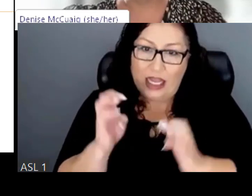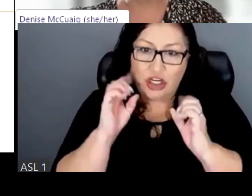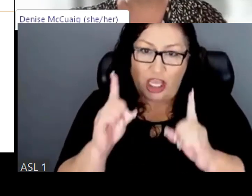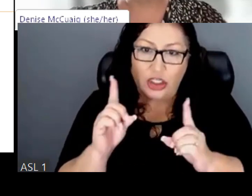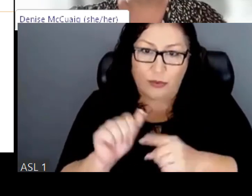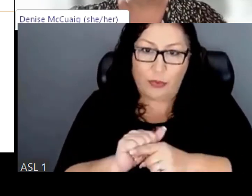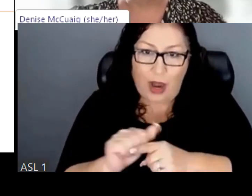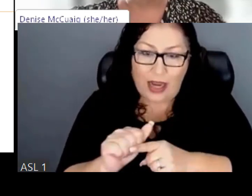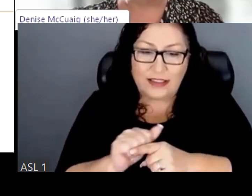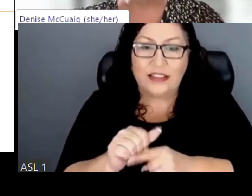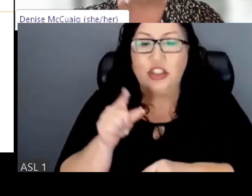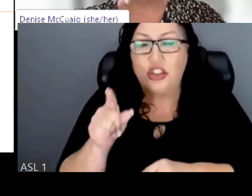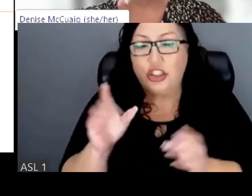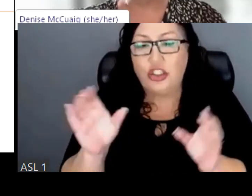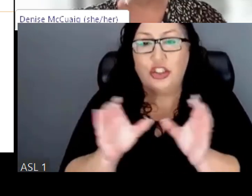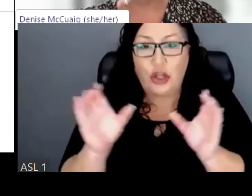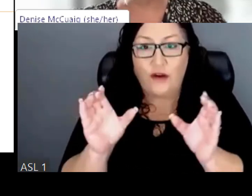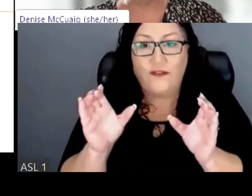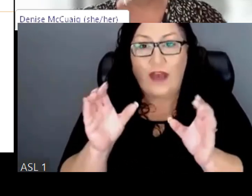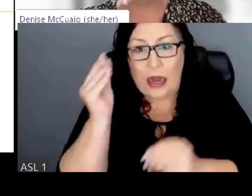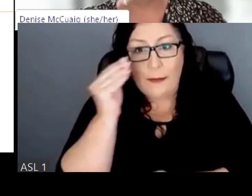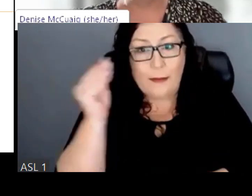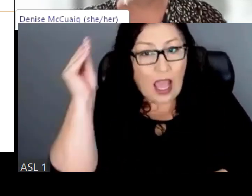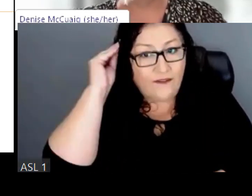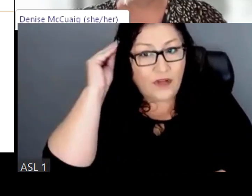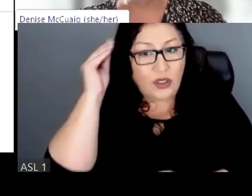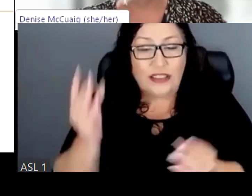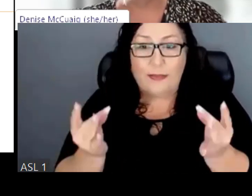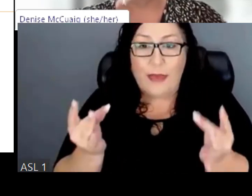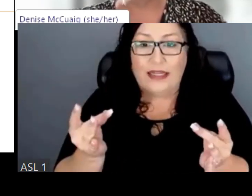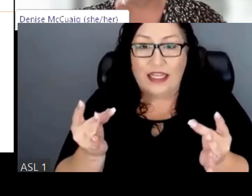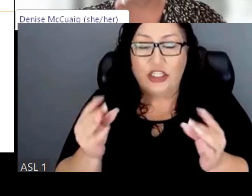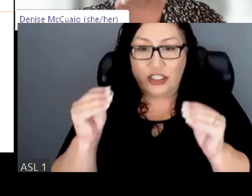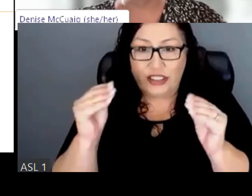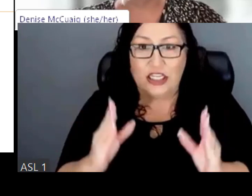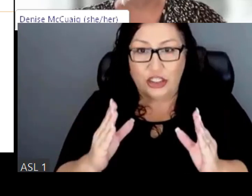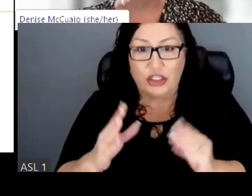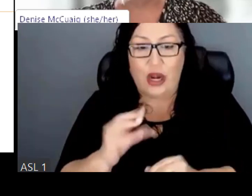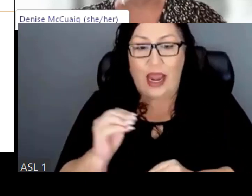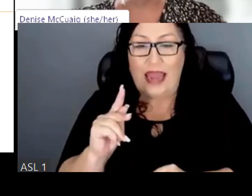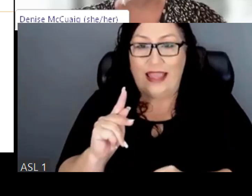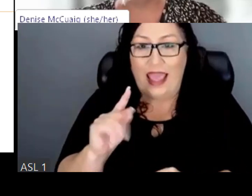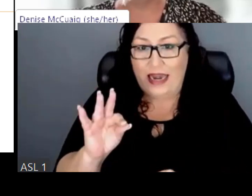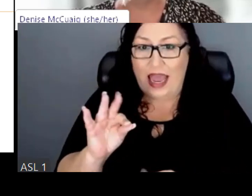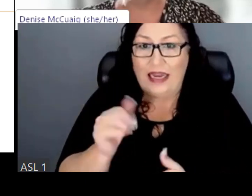education practices, Marika is a certified mindfulness meditation